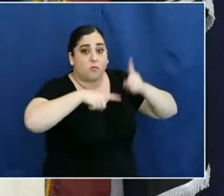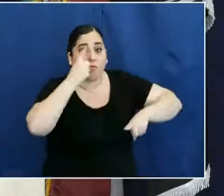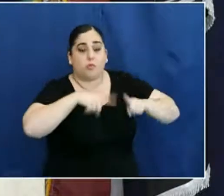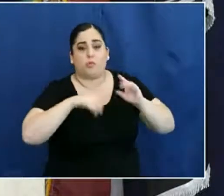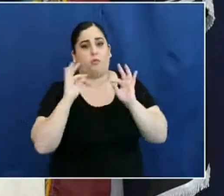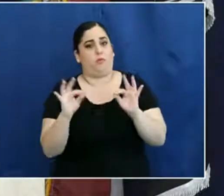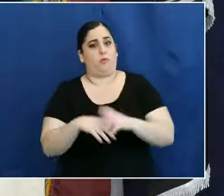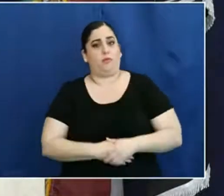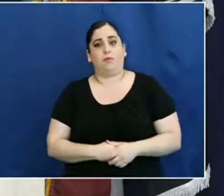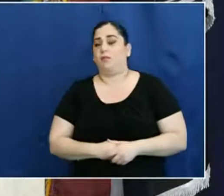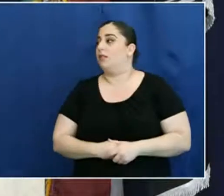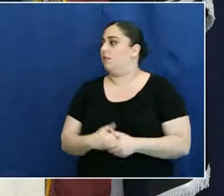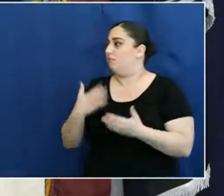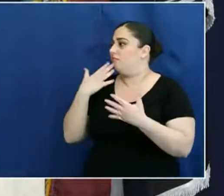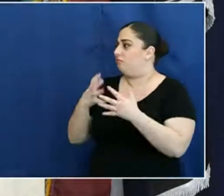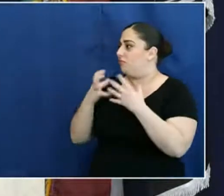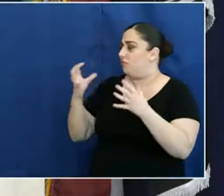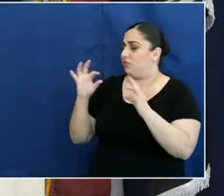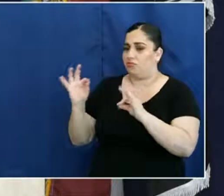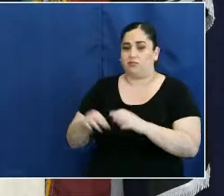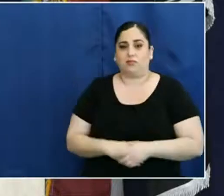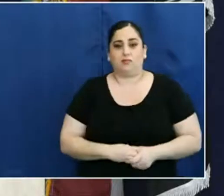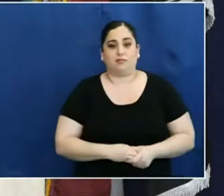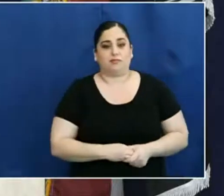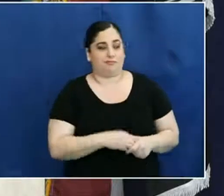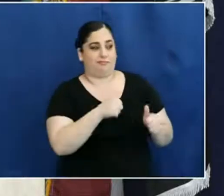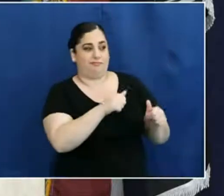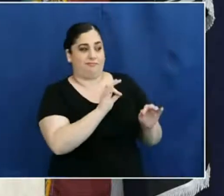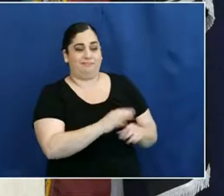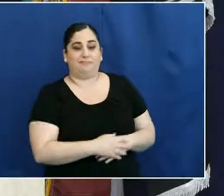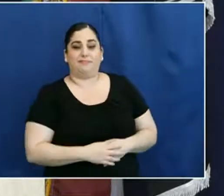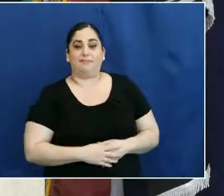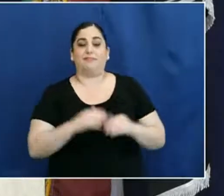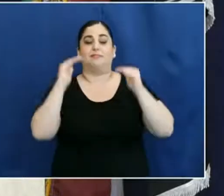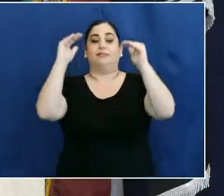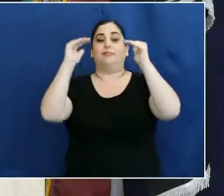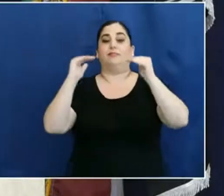Thank you very much. Thank you, Jonathan. Alexis Rivas, NBC 7.